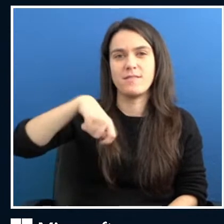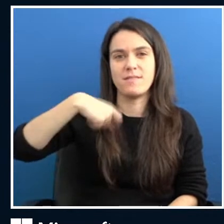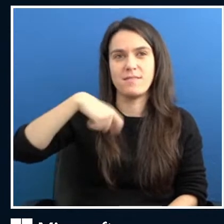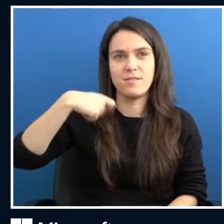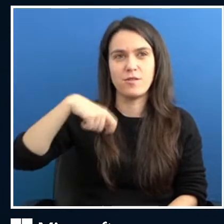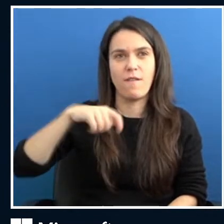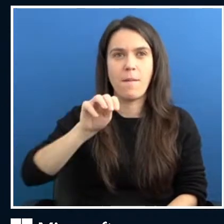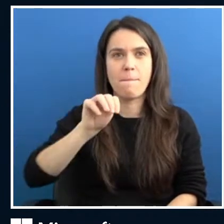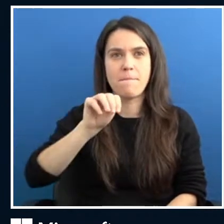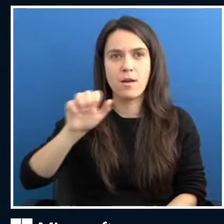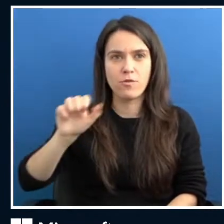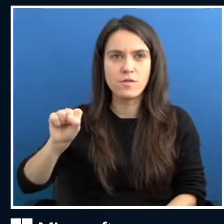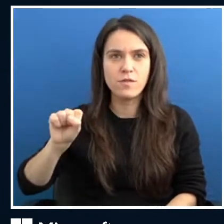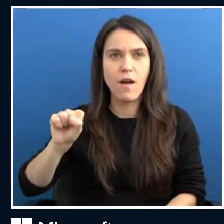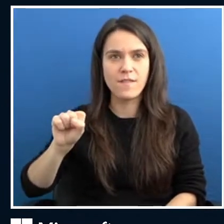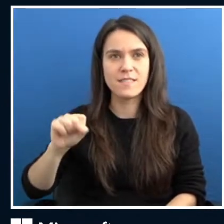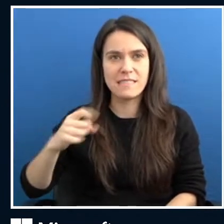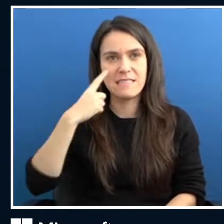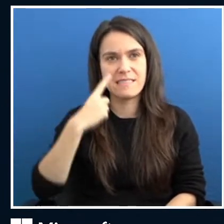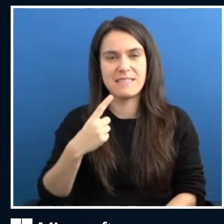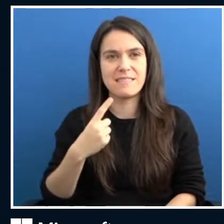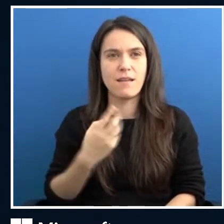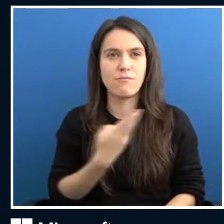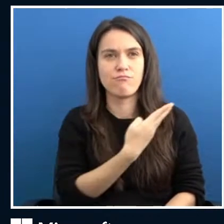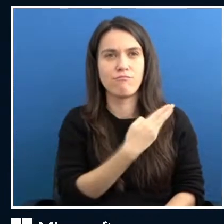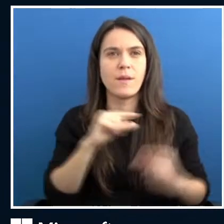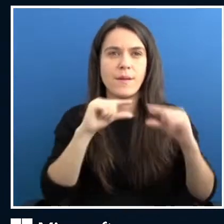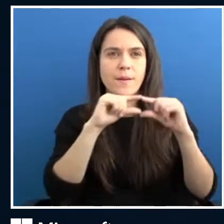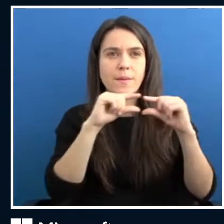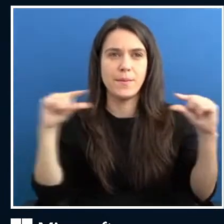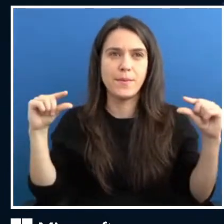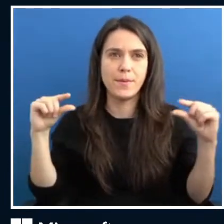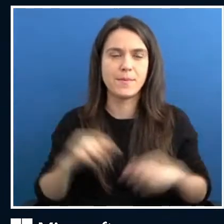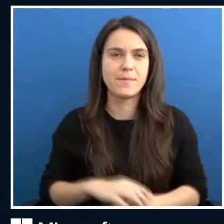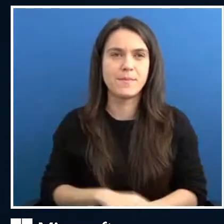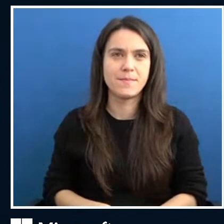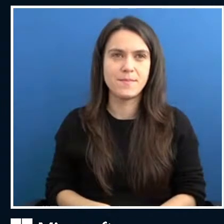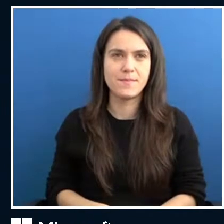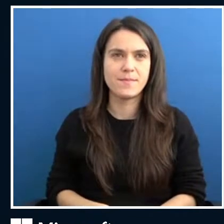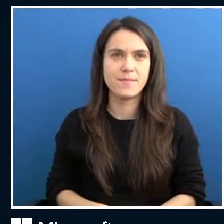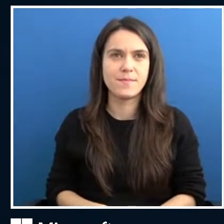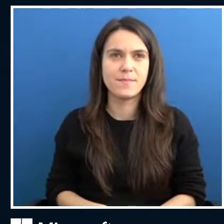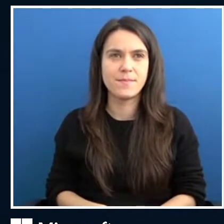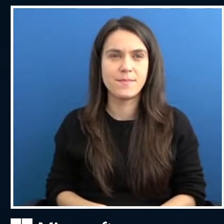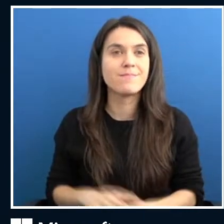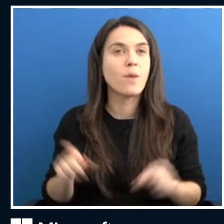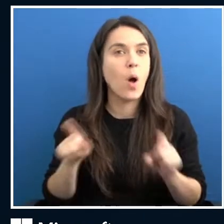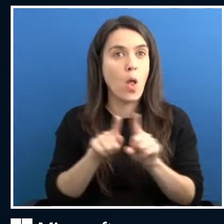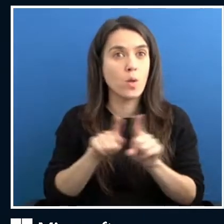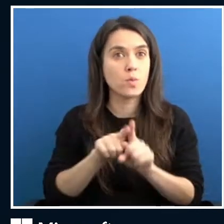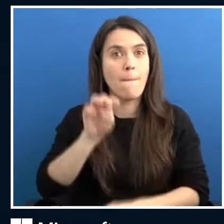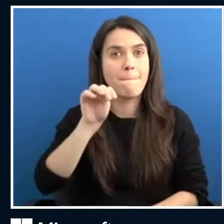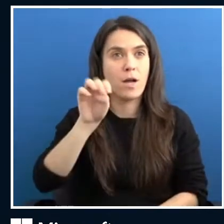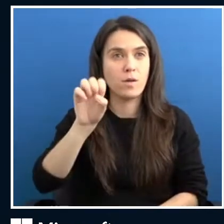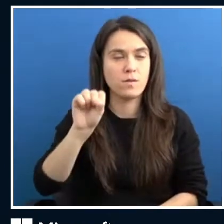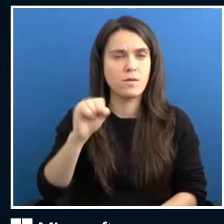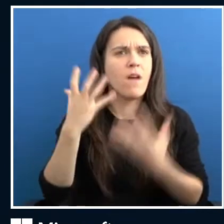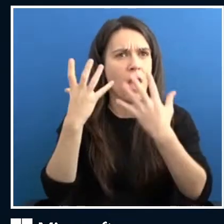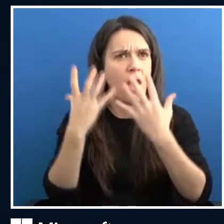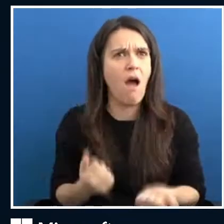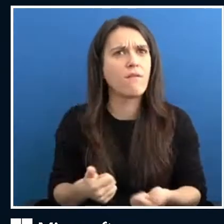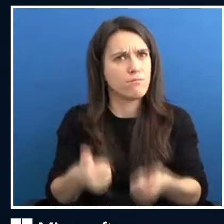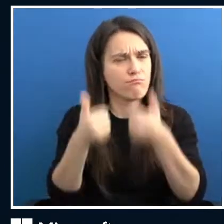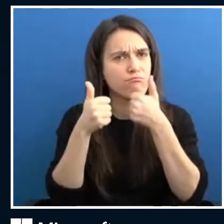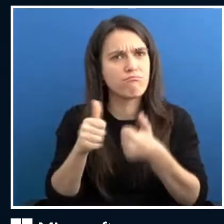Ann Brown. The foreword is by Bill Gates. Also, Microsoft has excellent AI